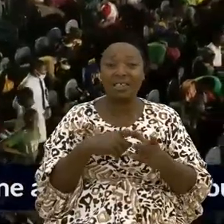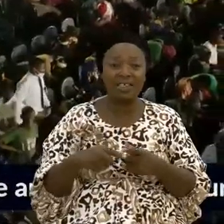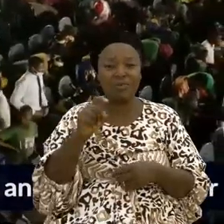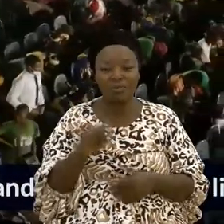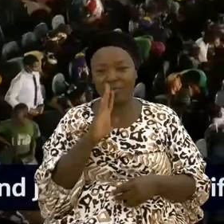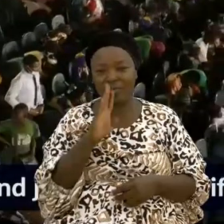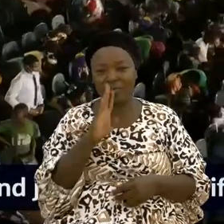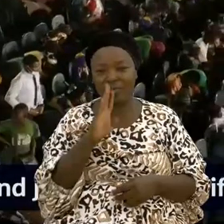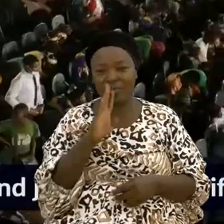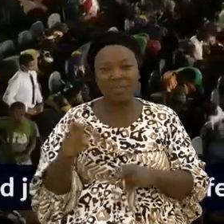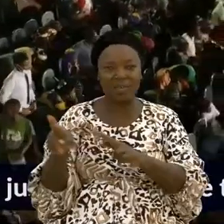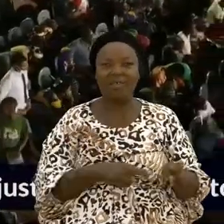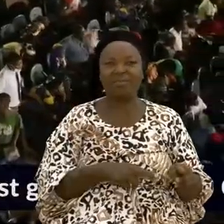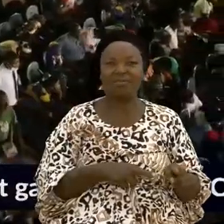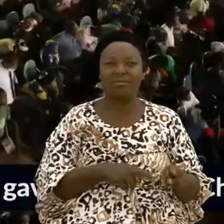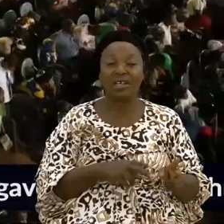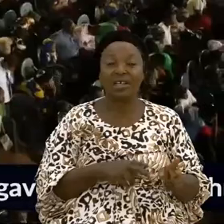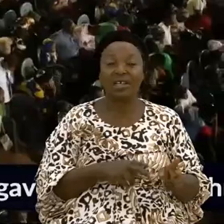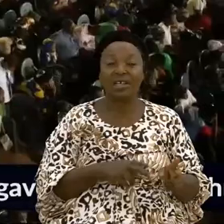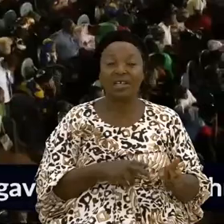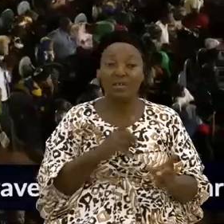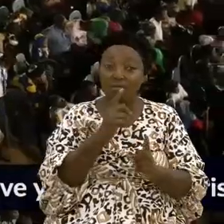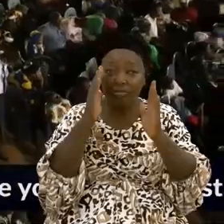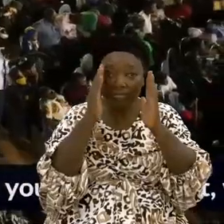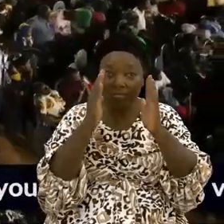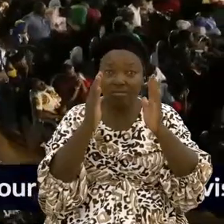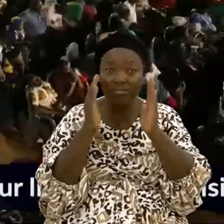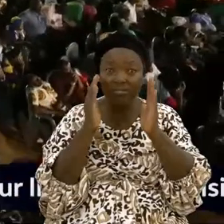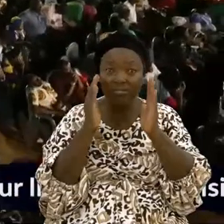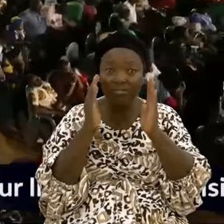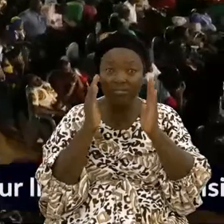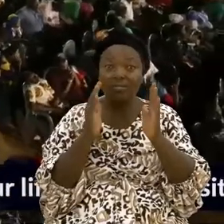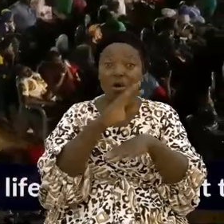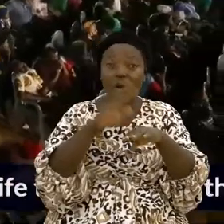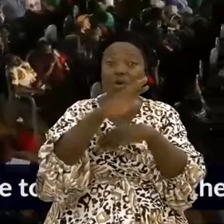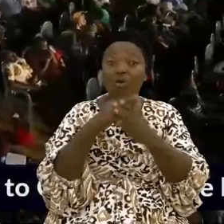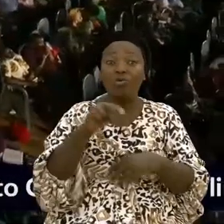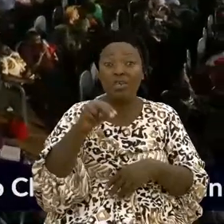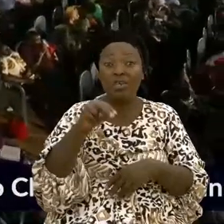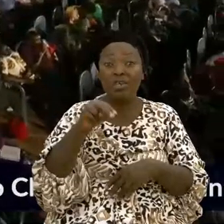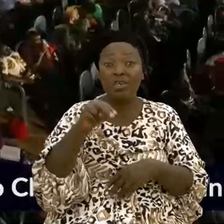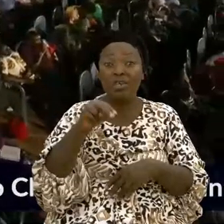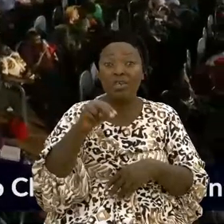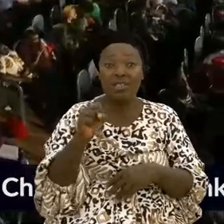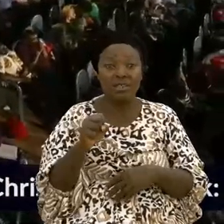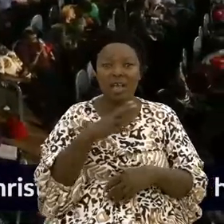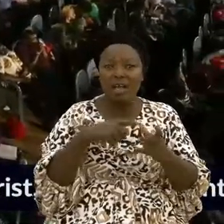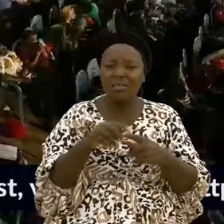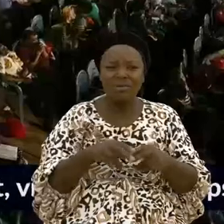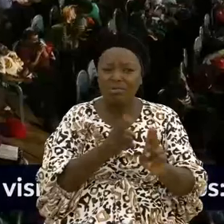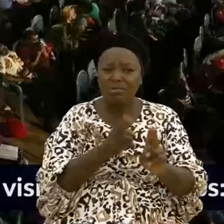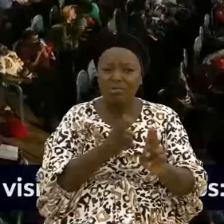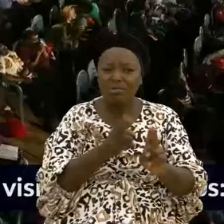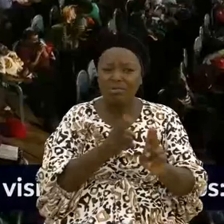ready. Just focus on your need and cool down. Don't rush. Today is the day of